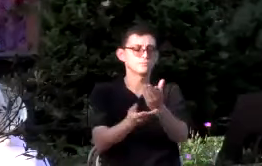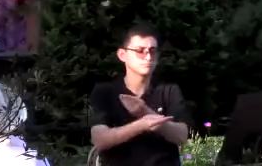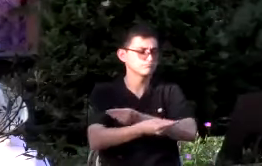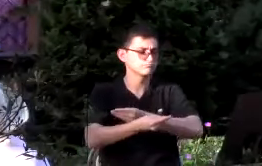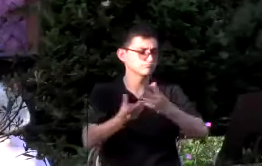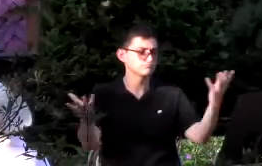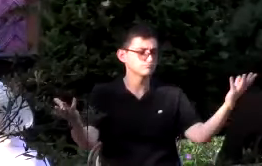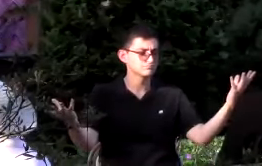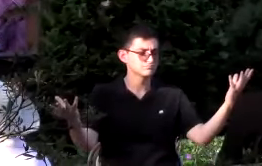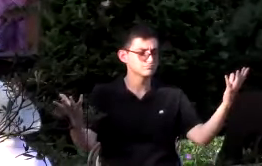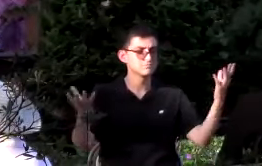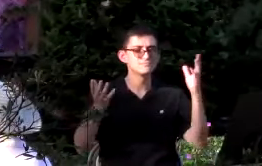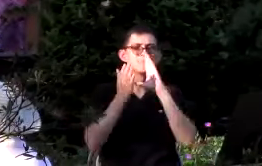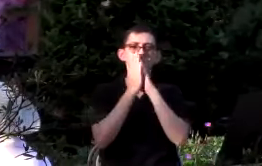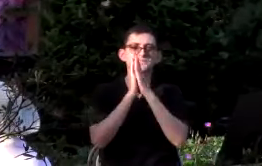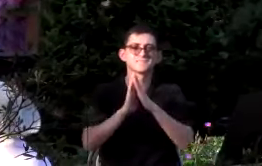Eloheinu